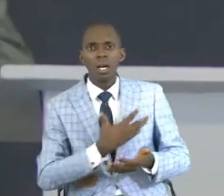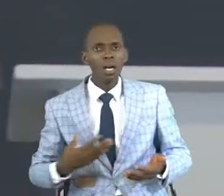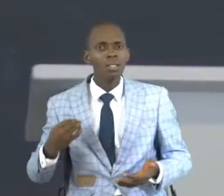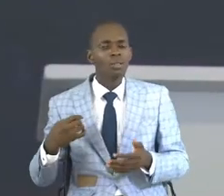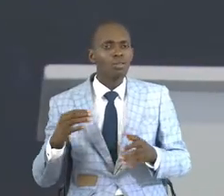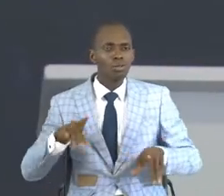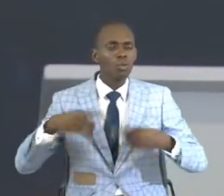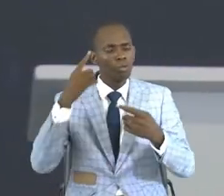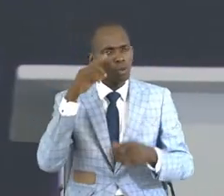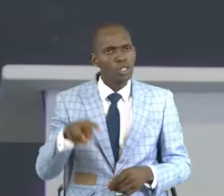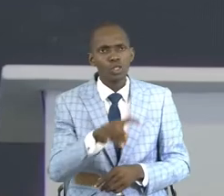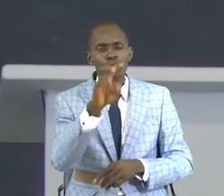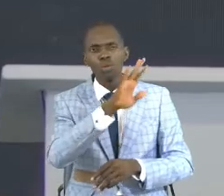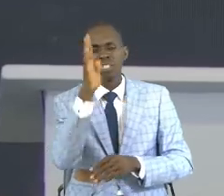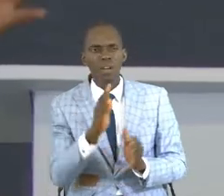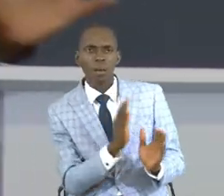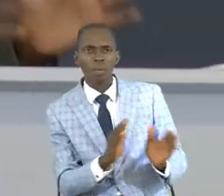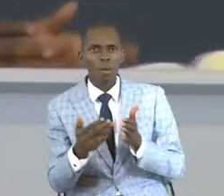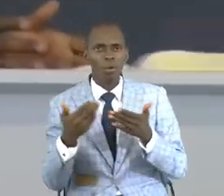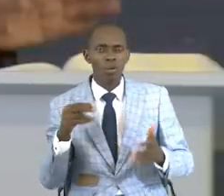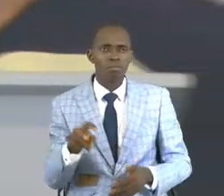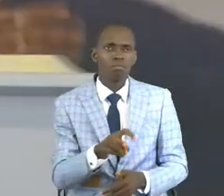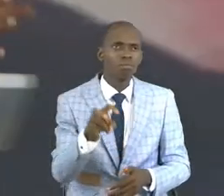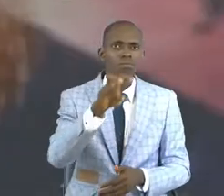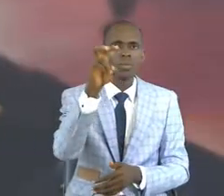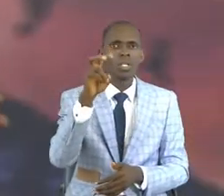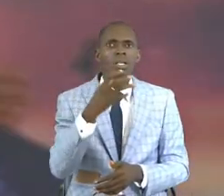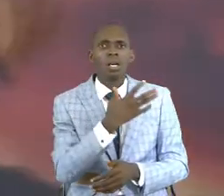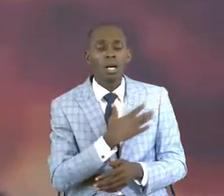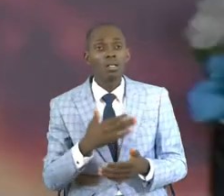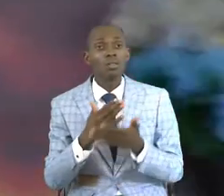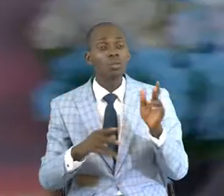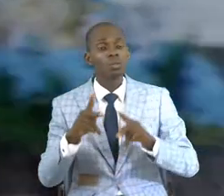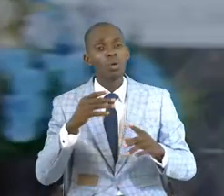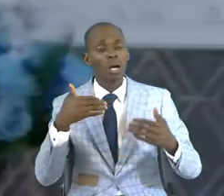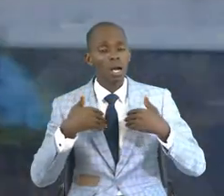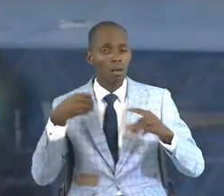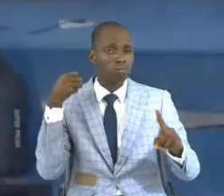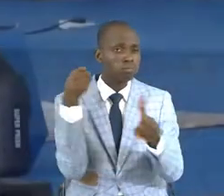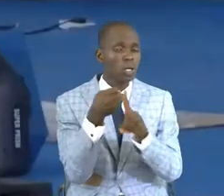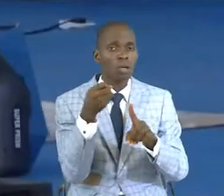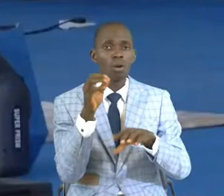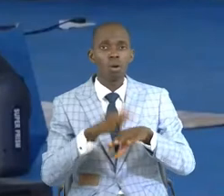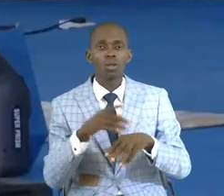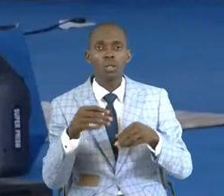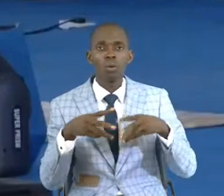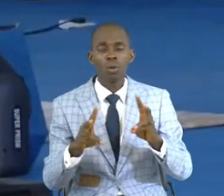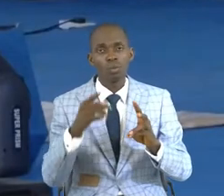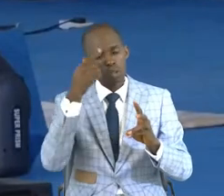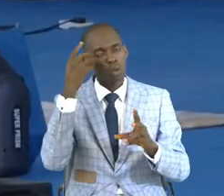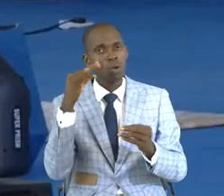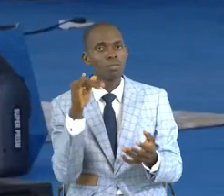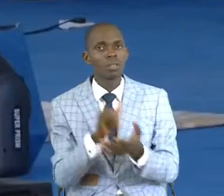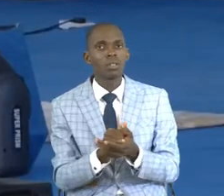before. We travel, and some people have accidents on the way because of that. They didn't plan